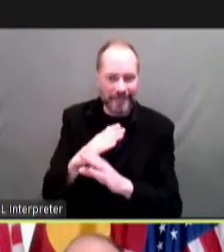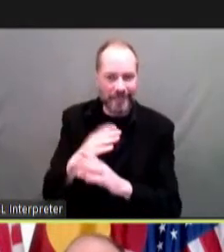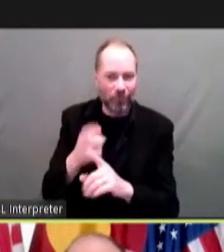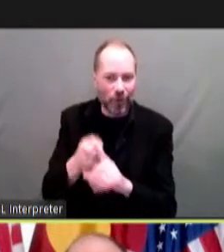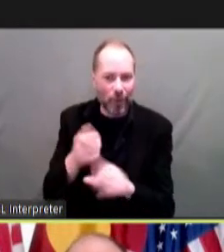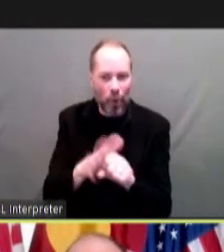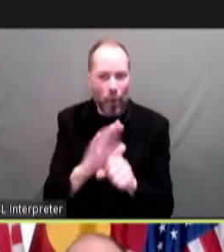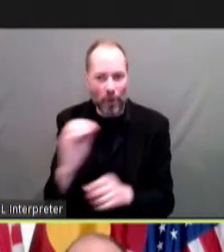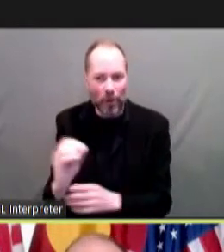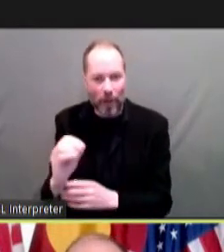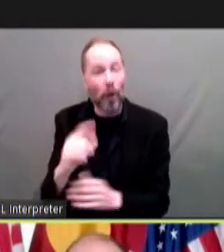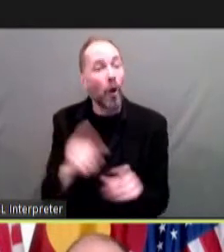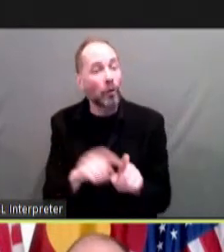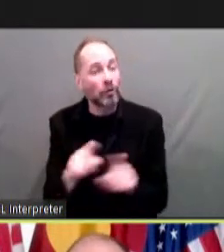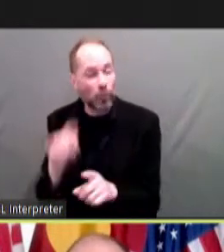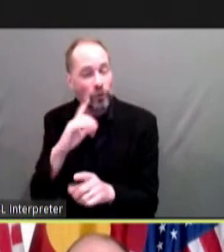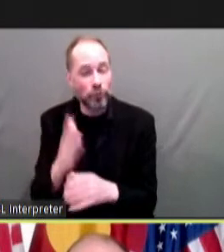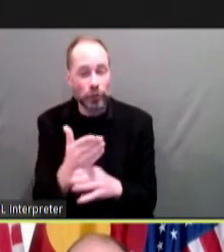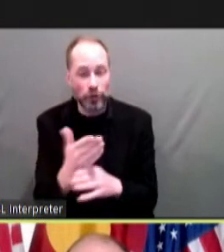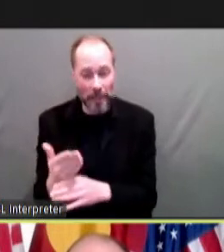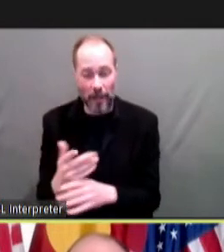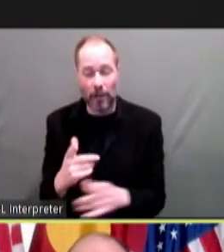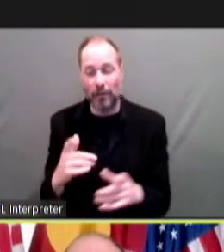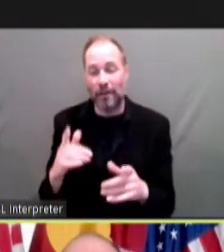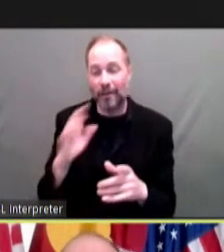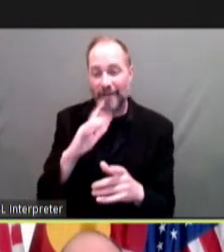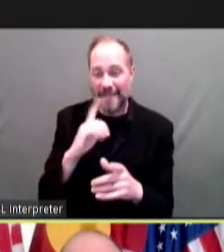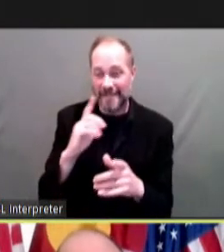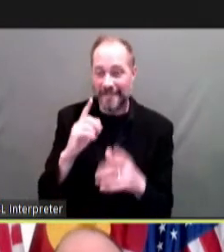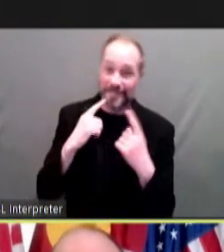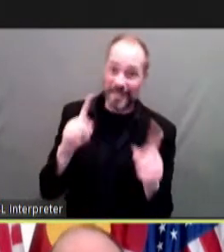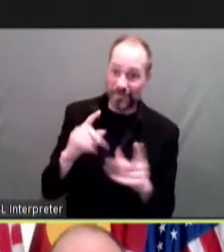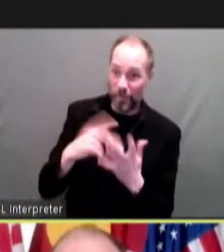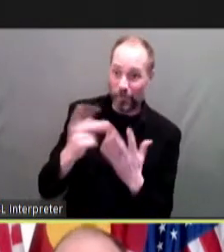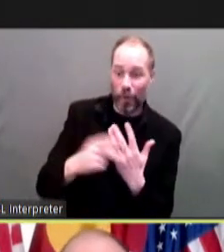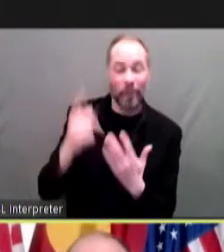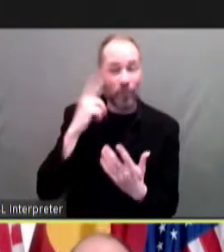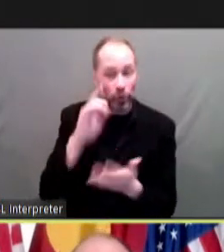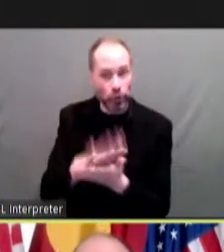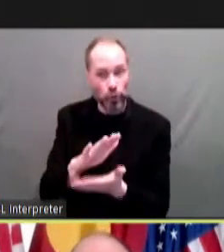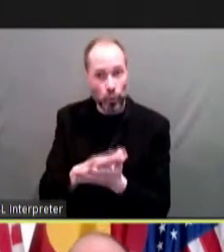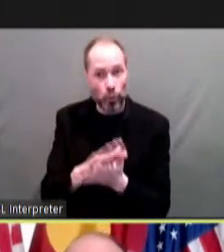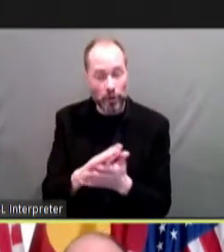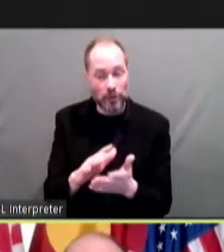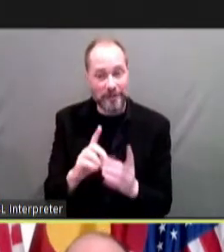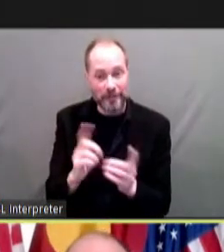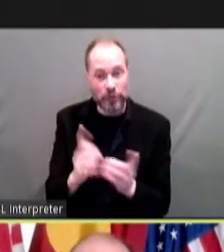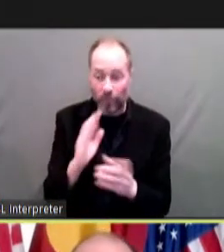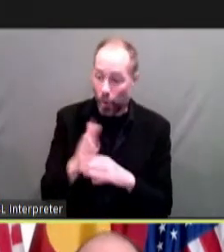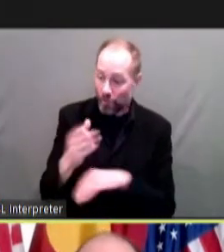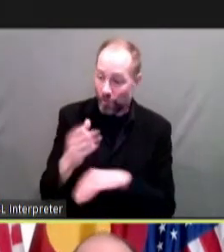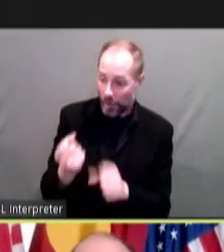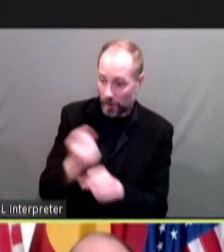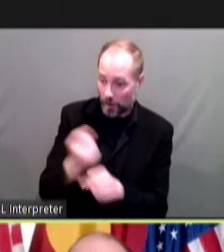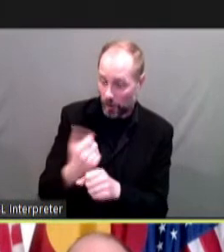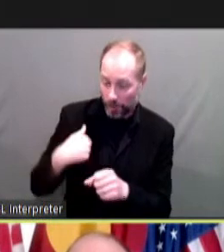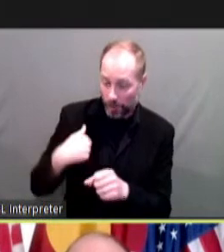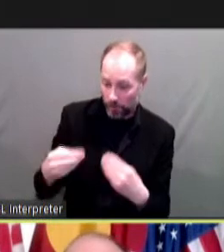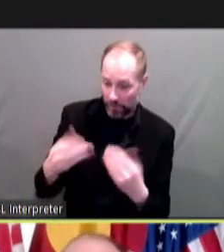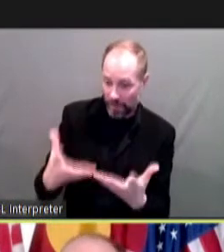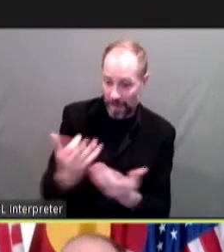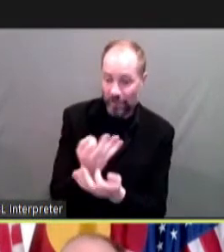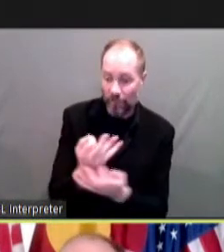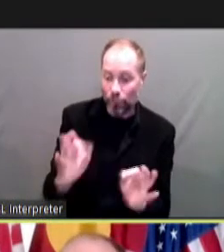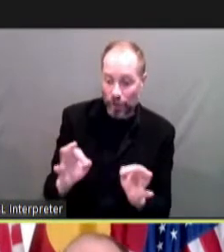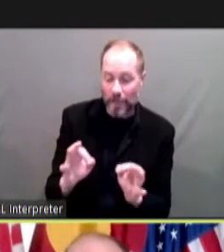success of our program to protect our schools and keep our schools open. For over a year now, we've been providing free